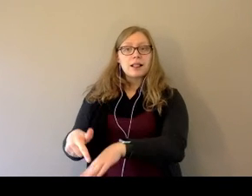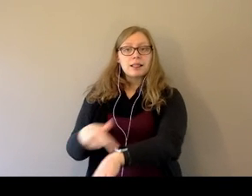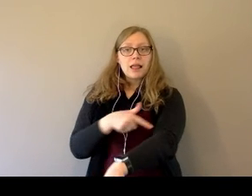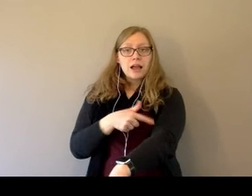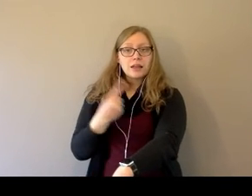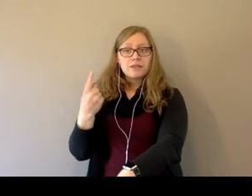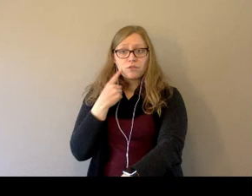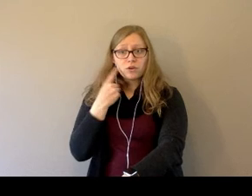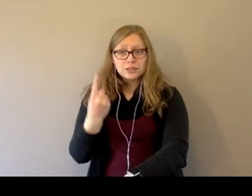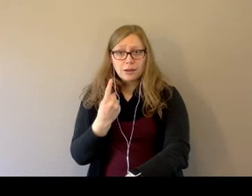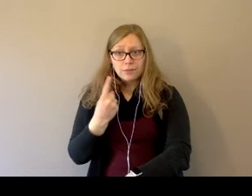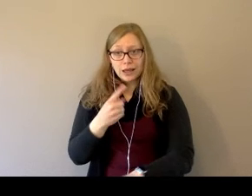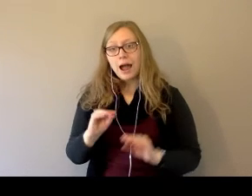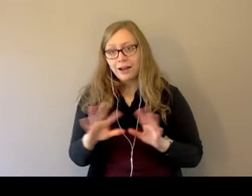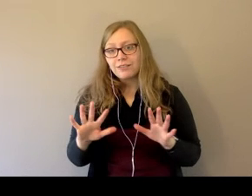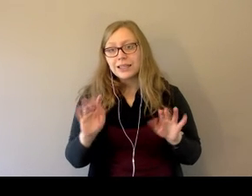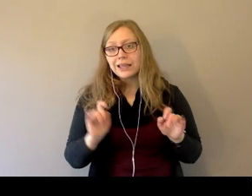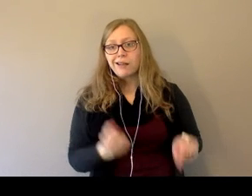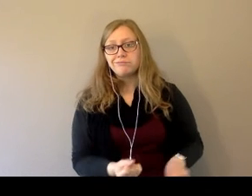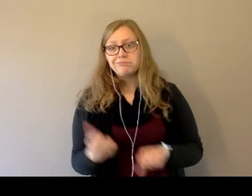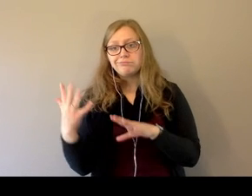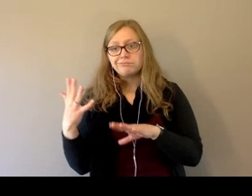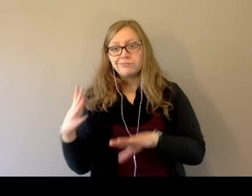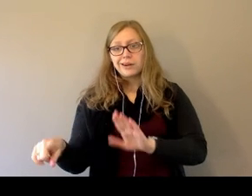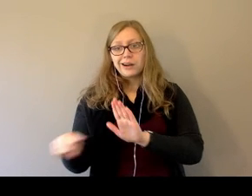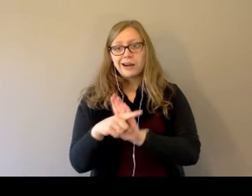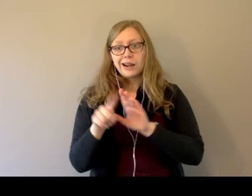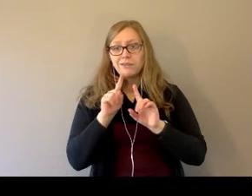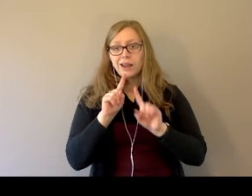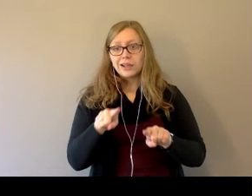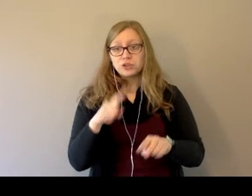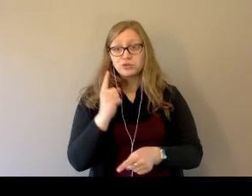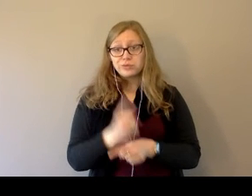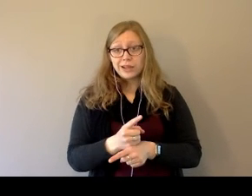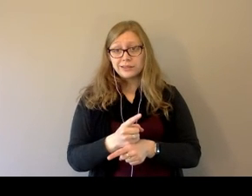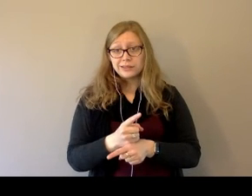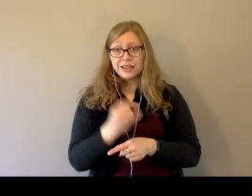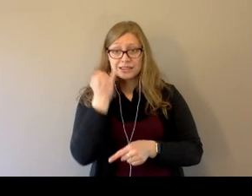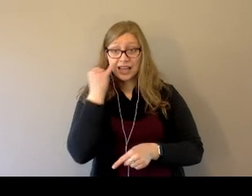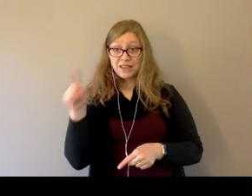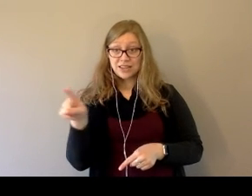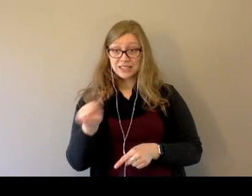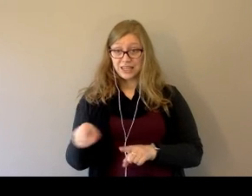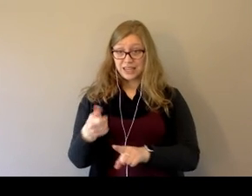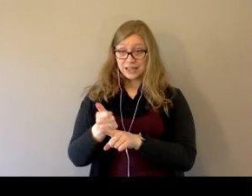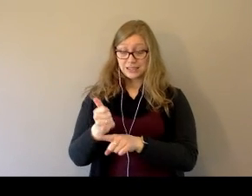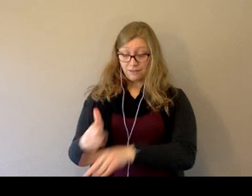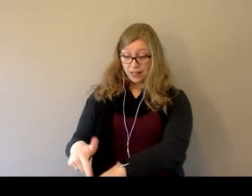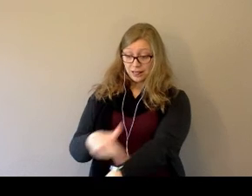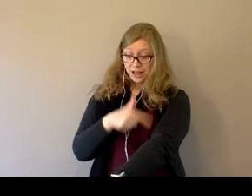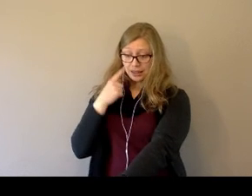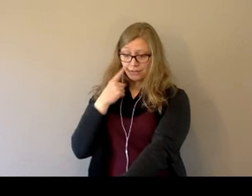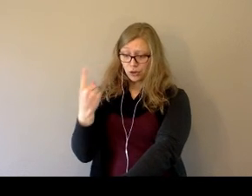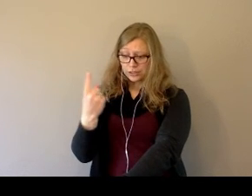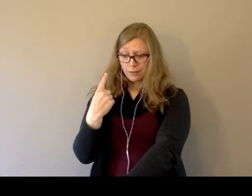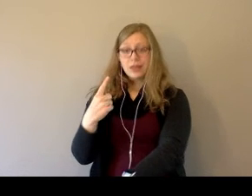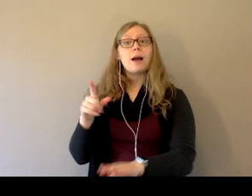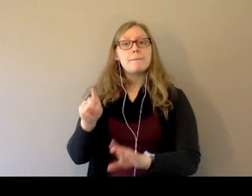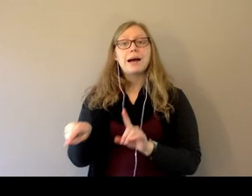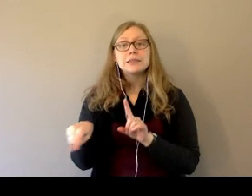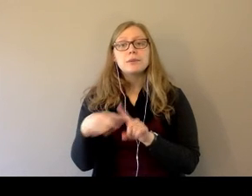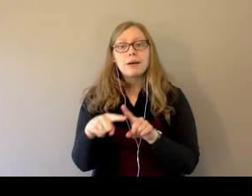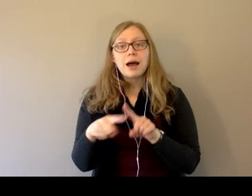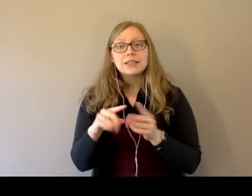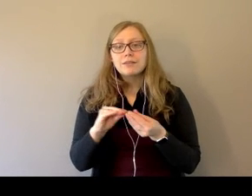negative answer, because if we knew that z was an actual length, it would have to be positive. But we have no information about what